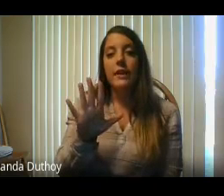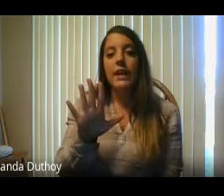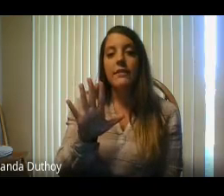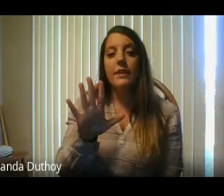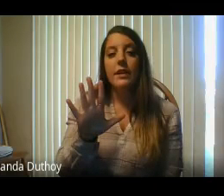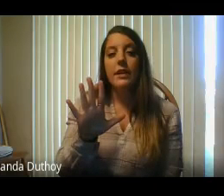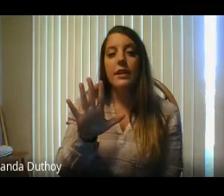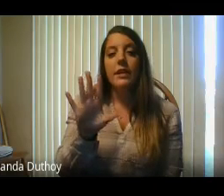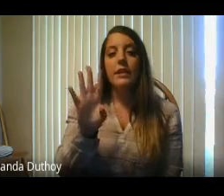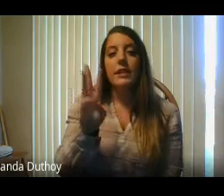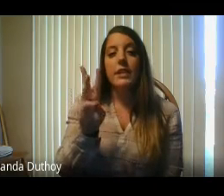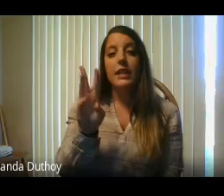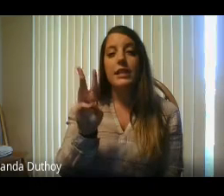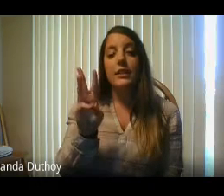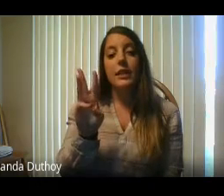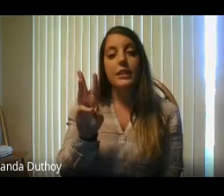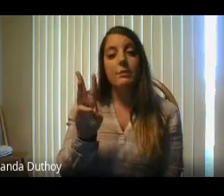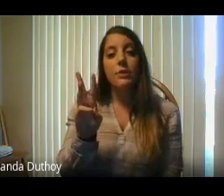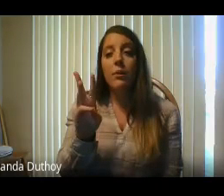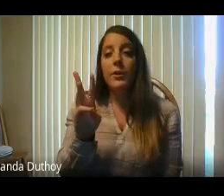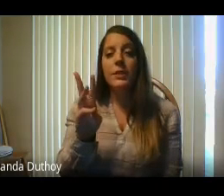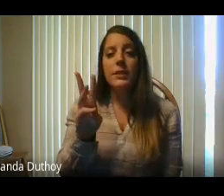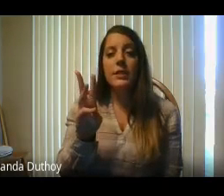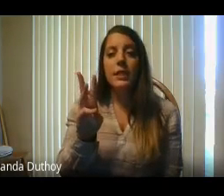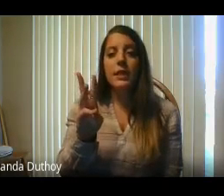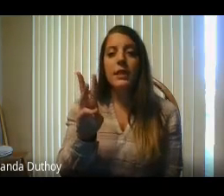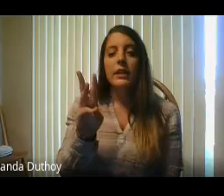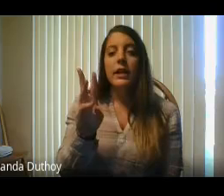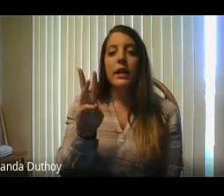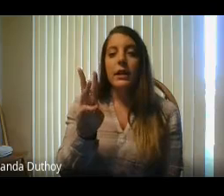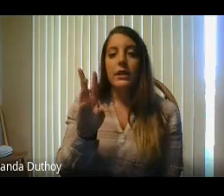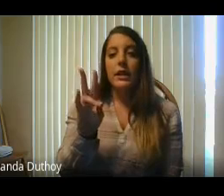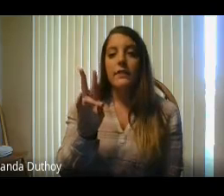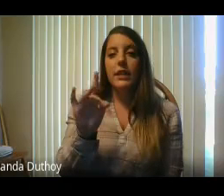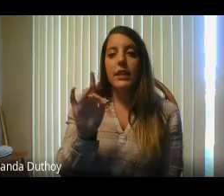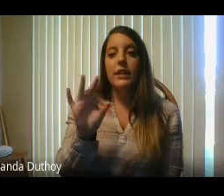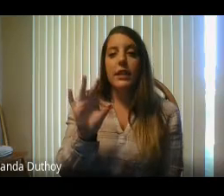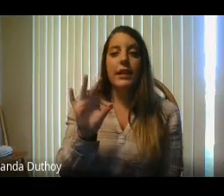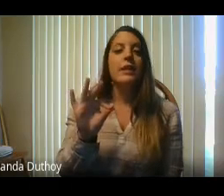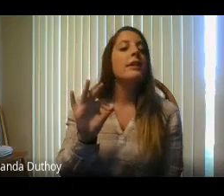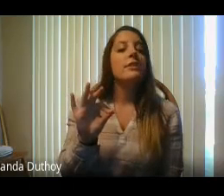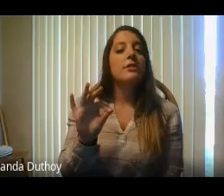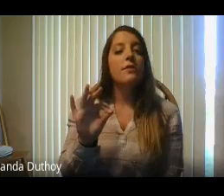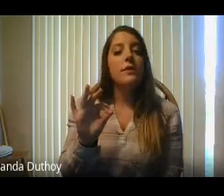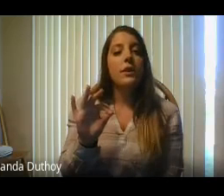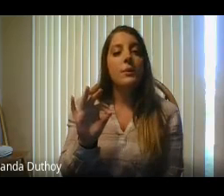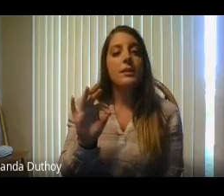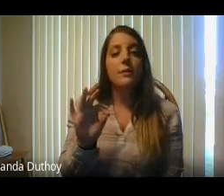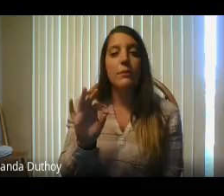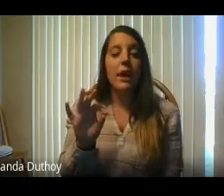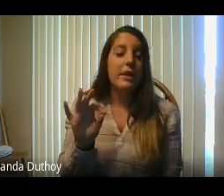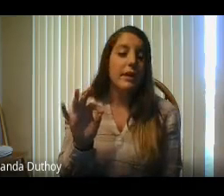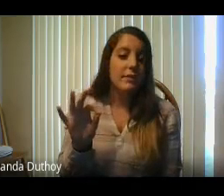4, 5, 6. It looks like a W almost. 7, 8, 9. So